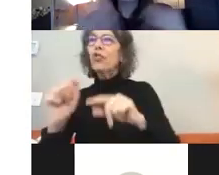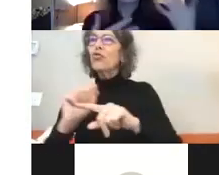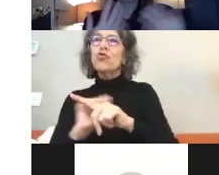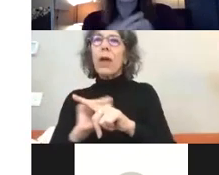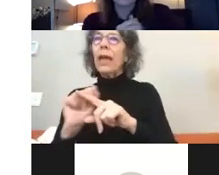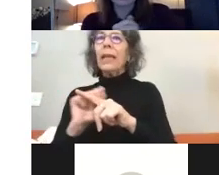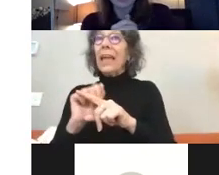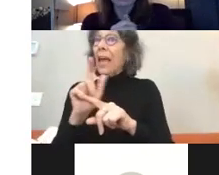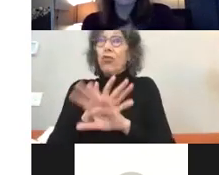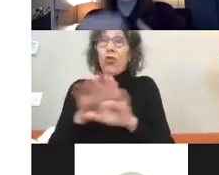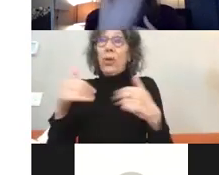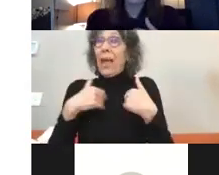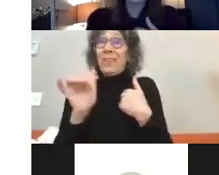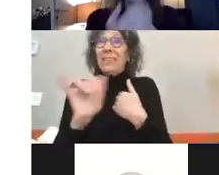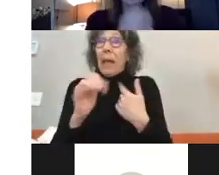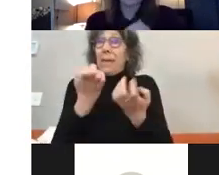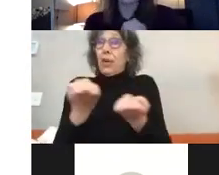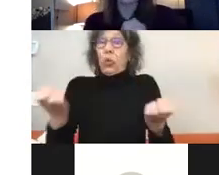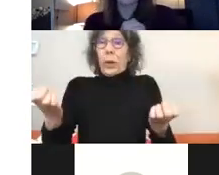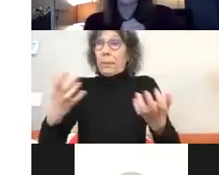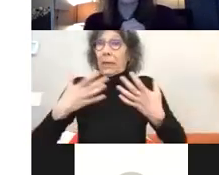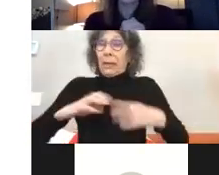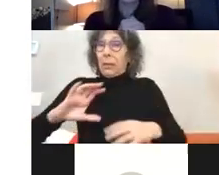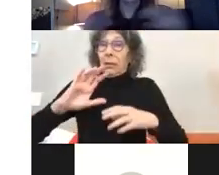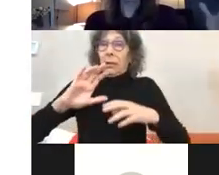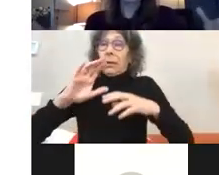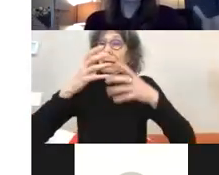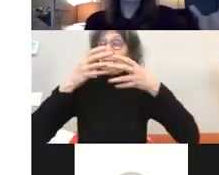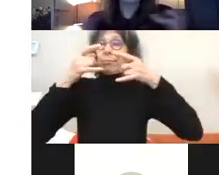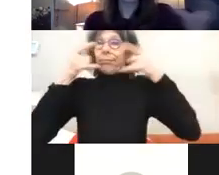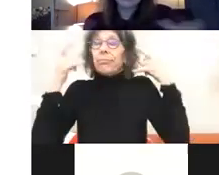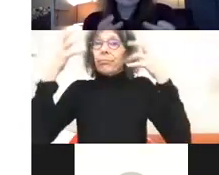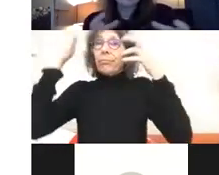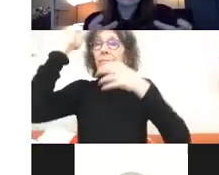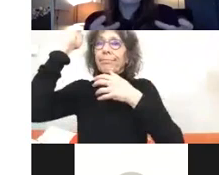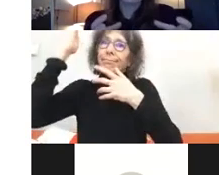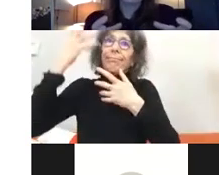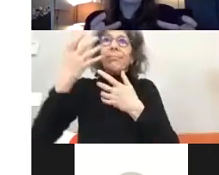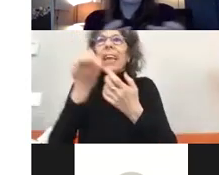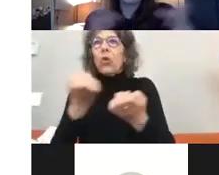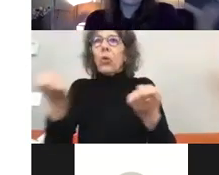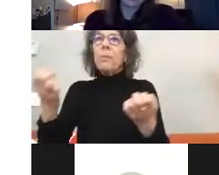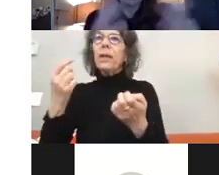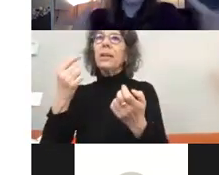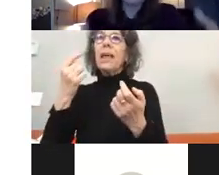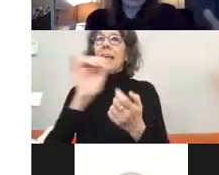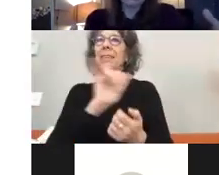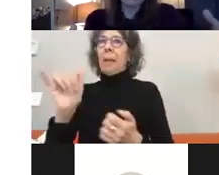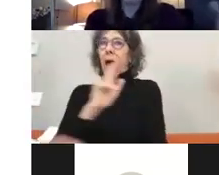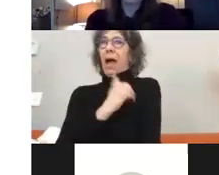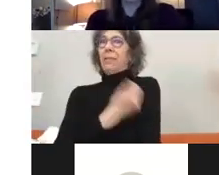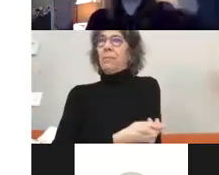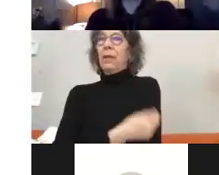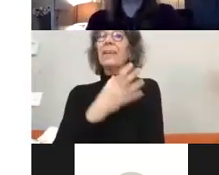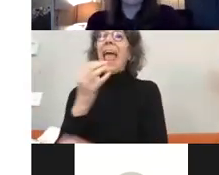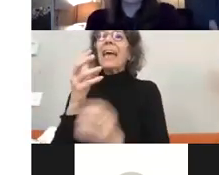gears to protect themselves, and they still have to attend to the patient. And also it's much denser than your typical home.